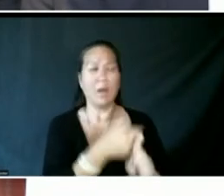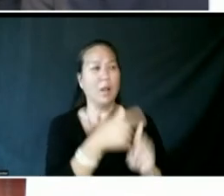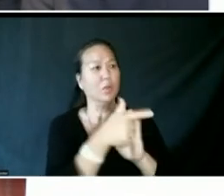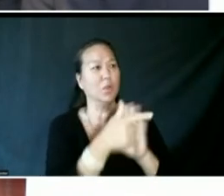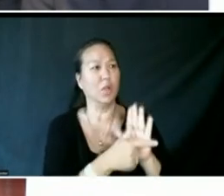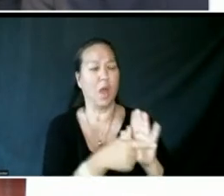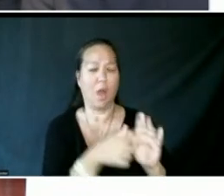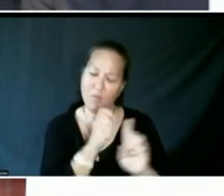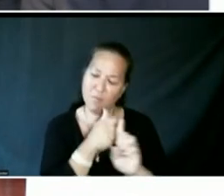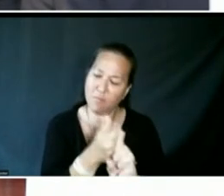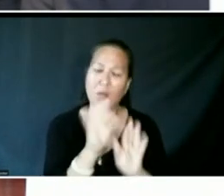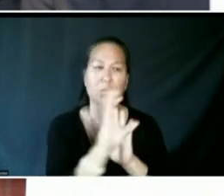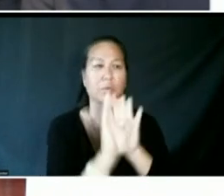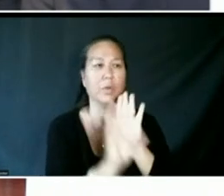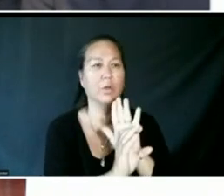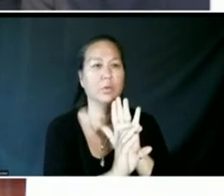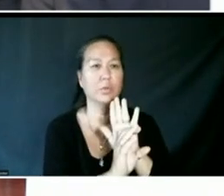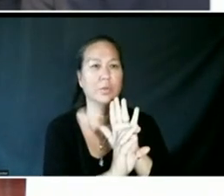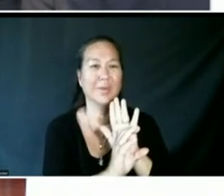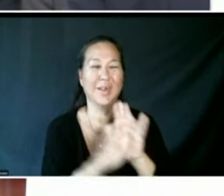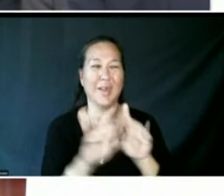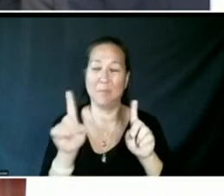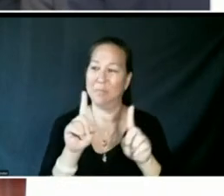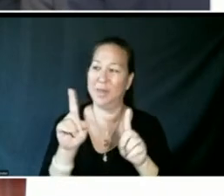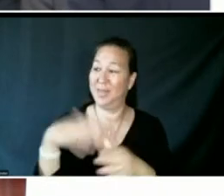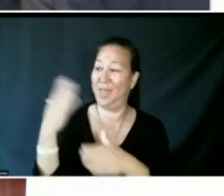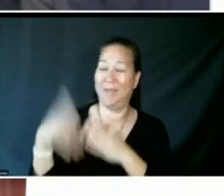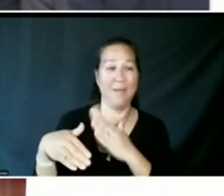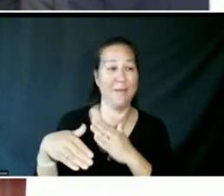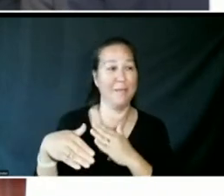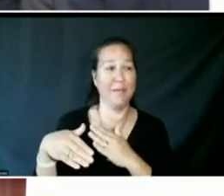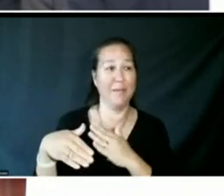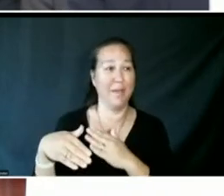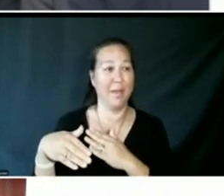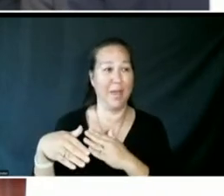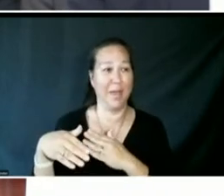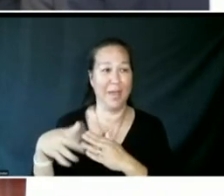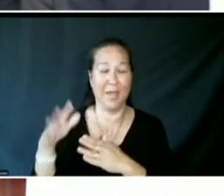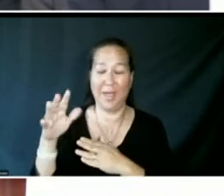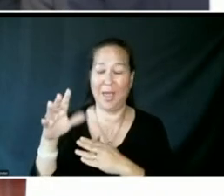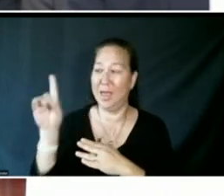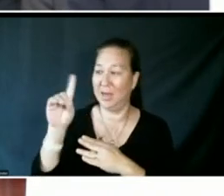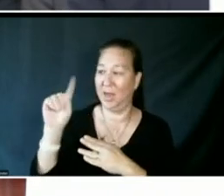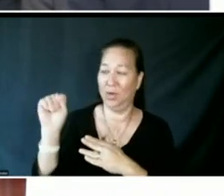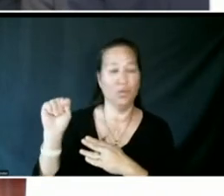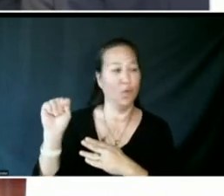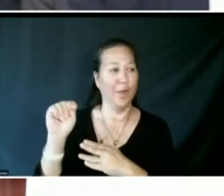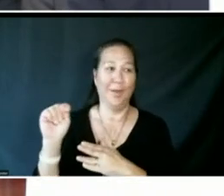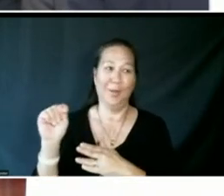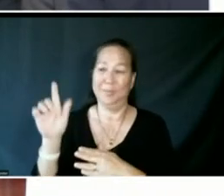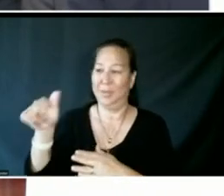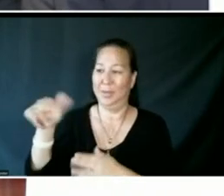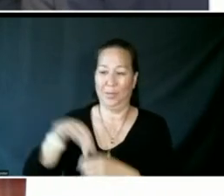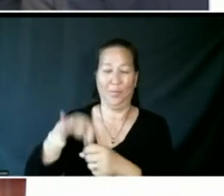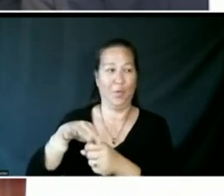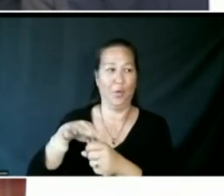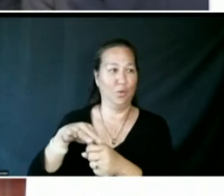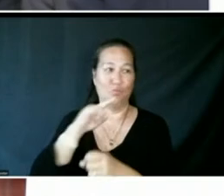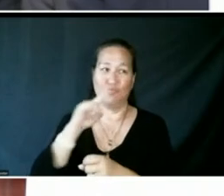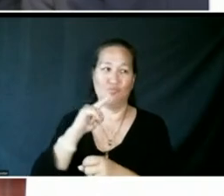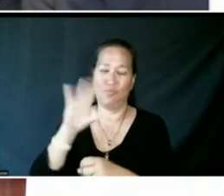at the end of the day, President Trump came up short. But I had to be faithful to the Constitution. And that's what I swore an oath to do.